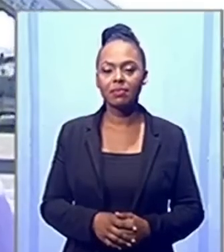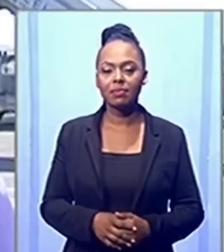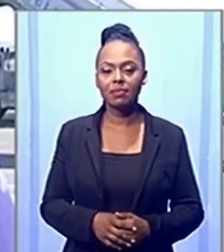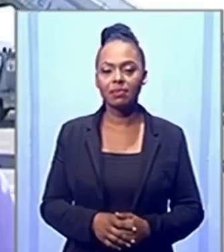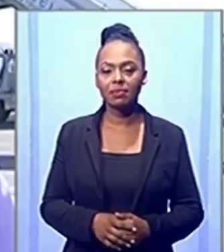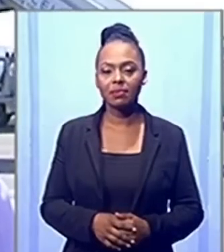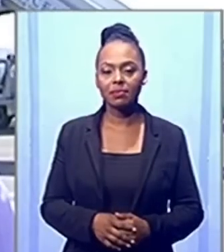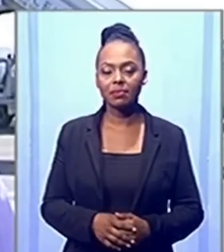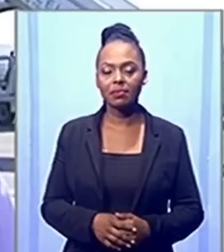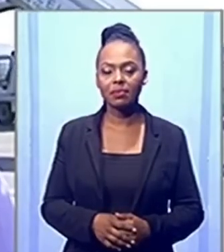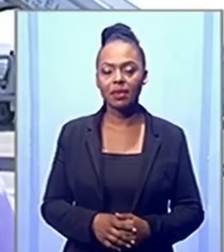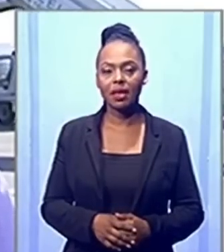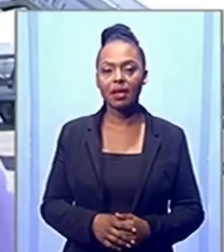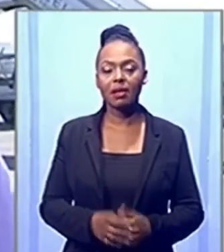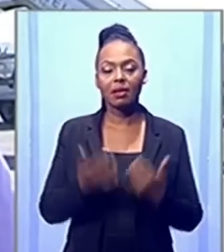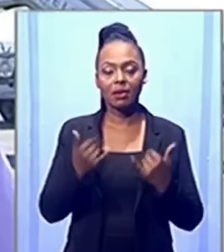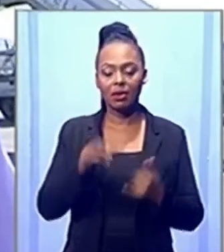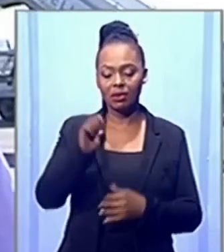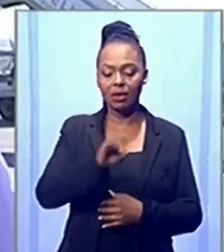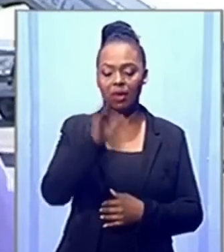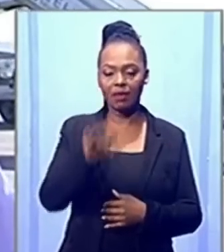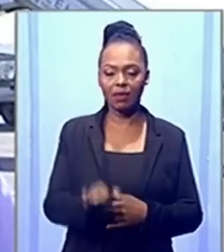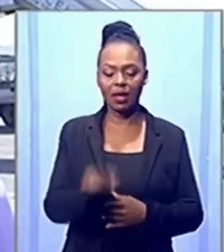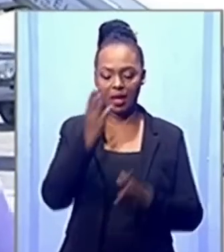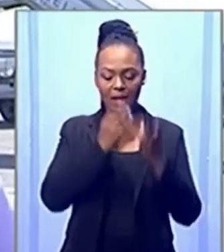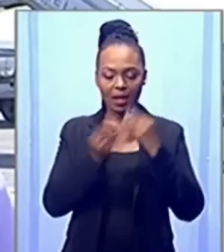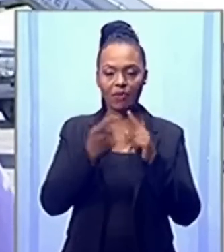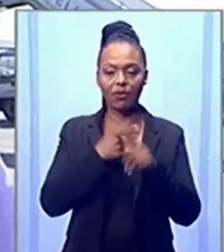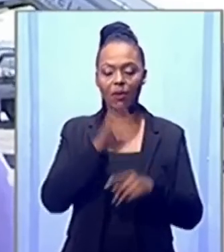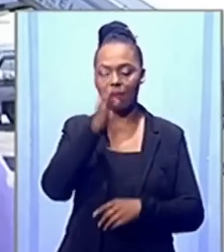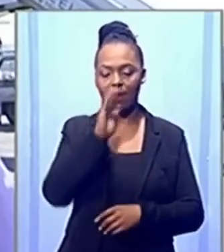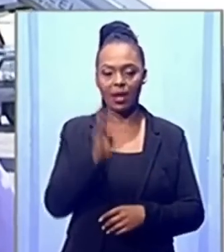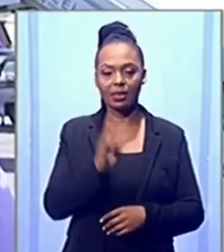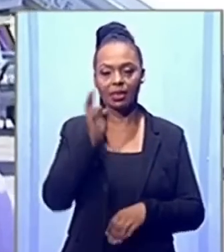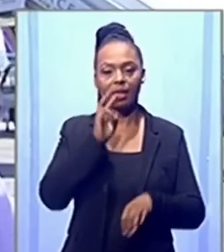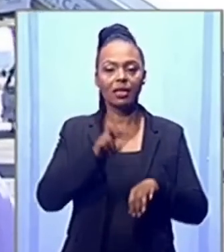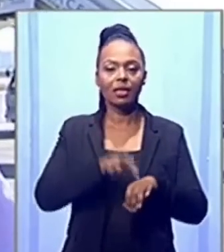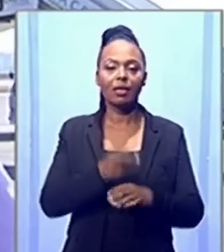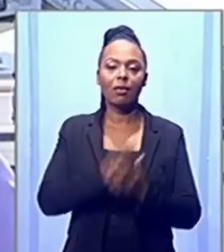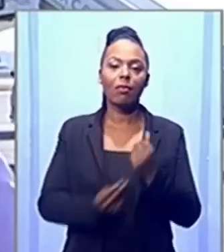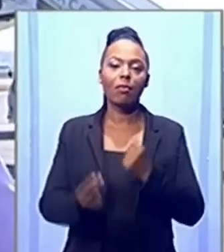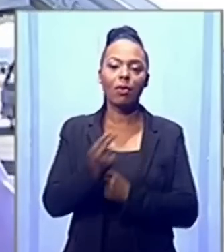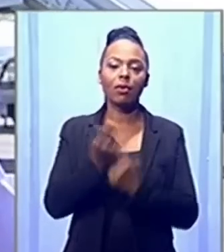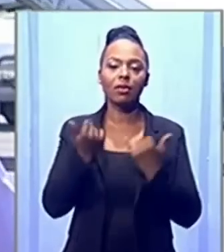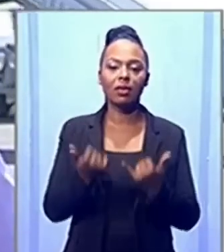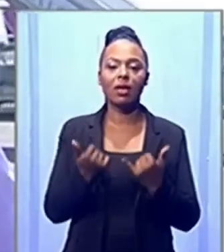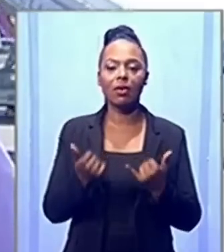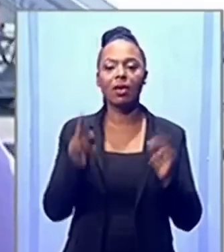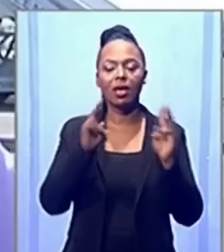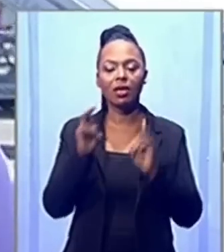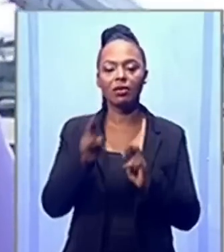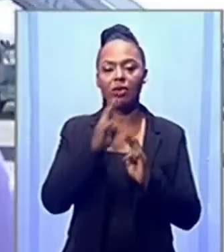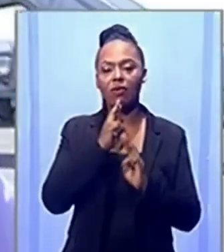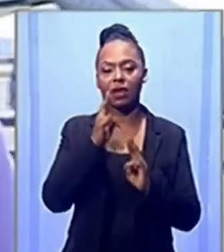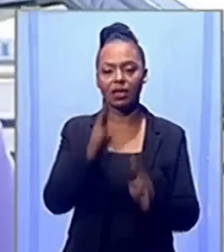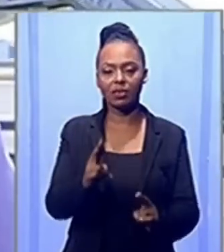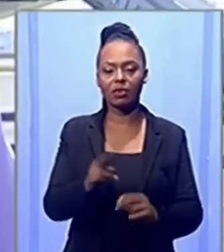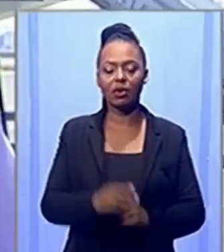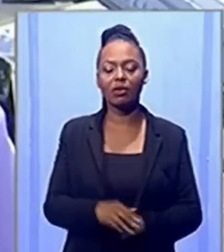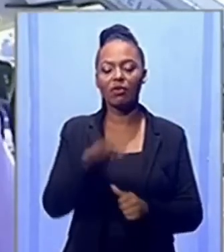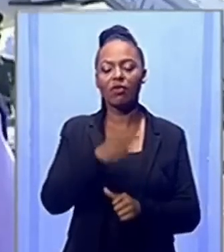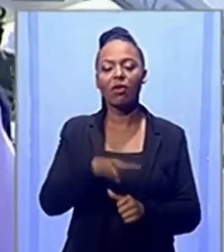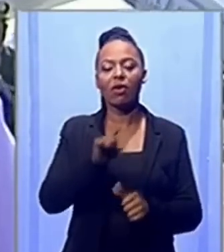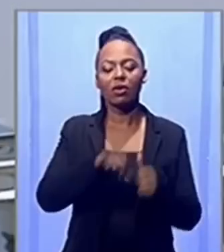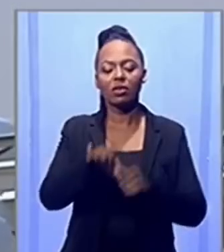There are lessons for South Africa to learn from Brazil, both in terms of the response to